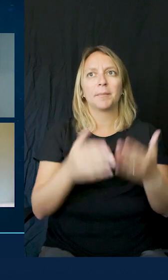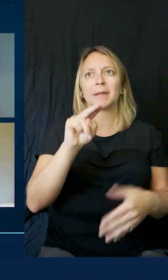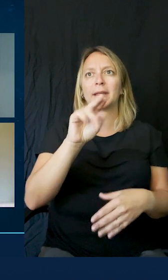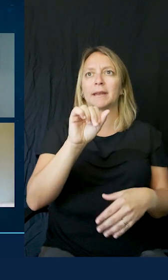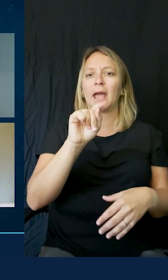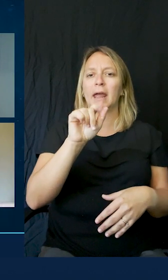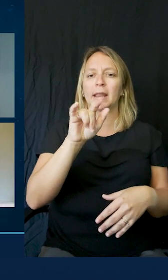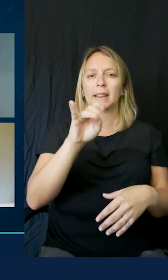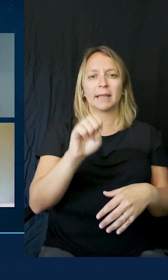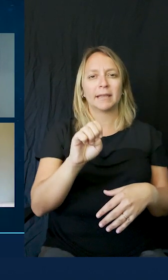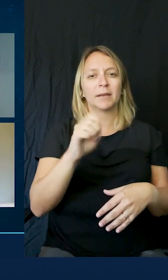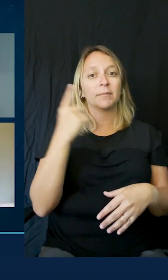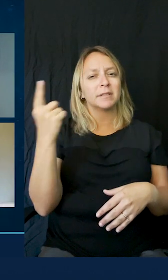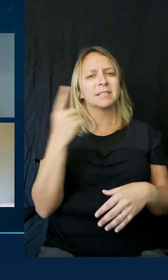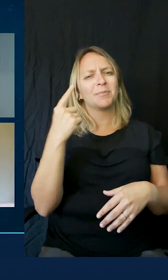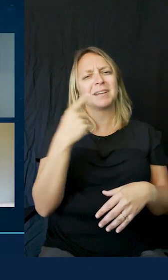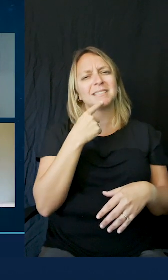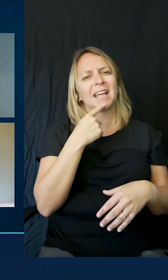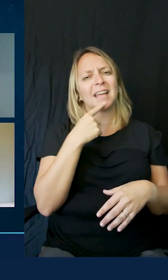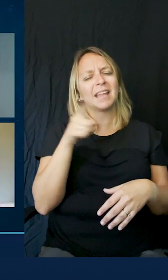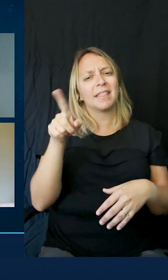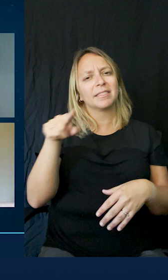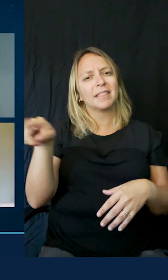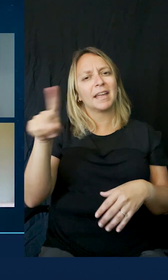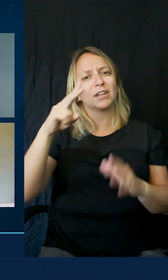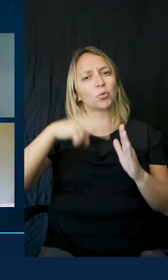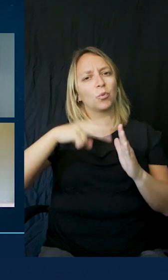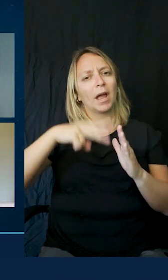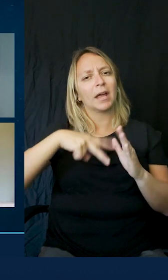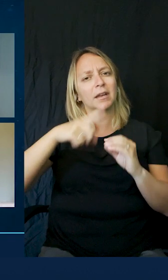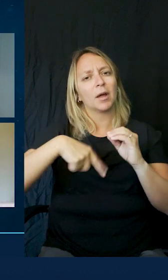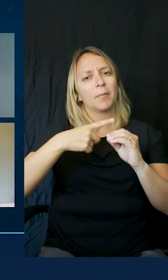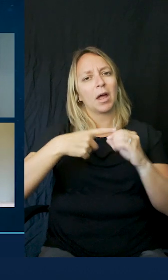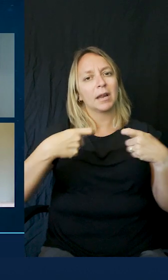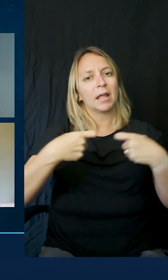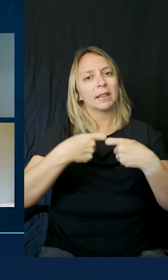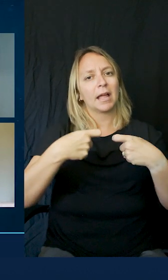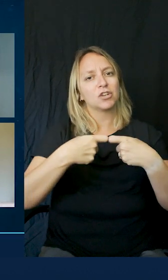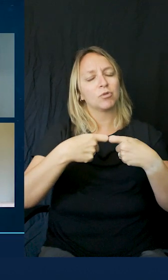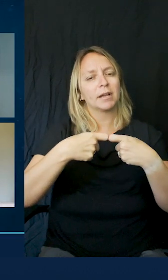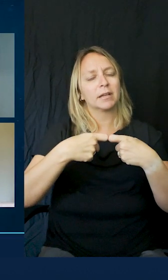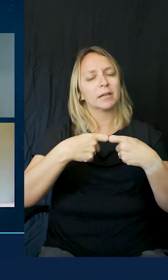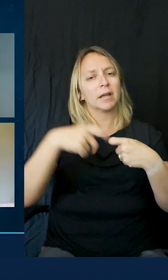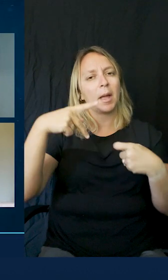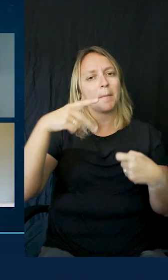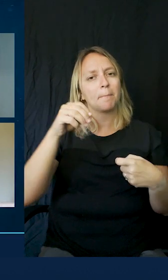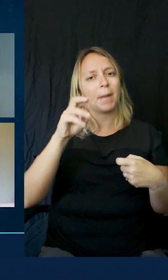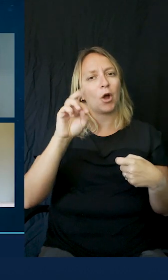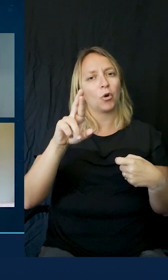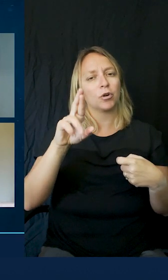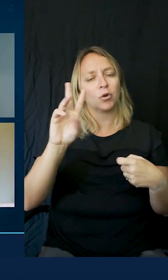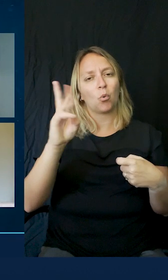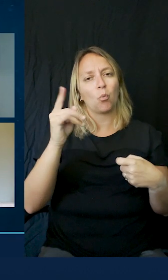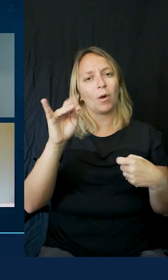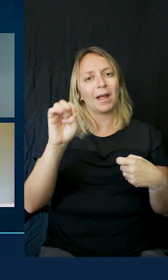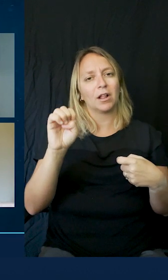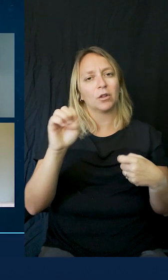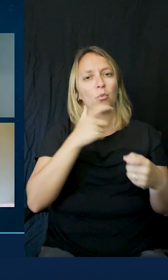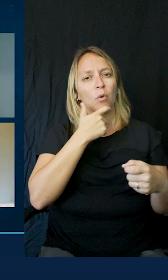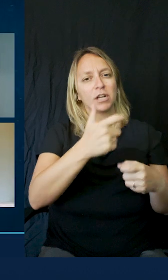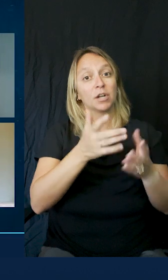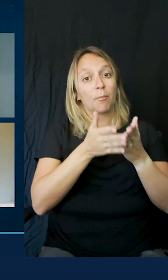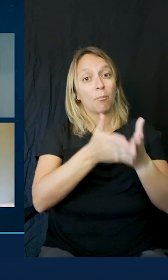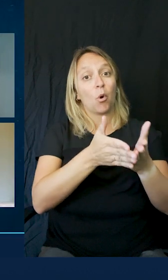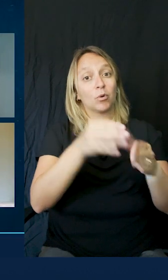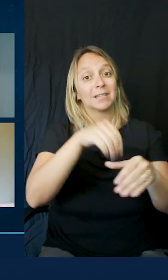was someone noted that they had read about electric-powered whale watching boats in Iceland, and remarking that they